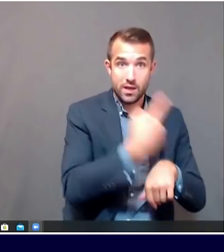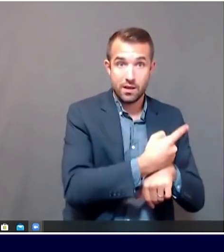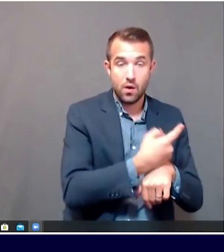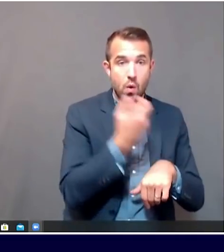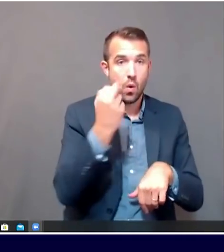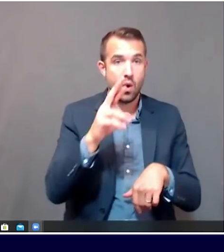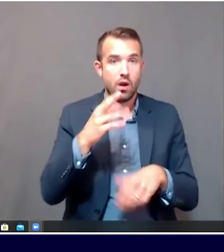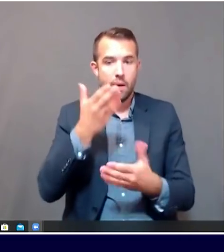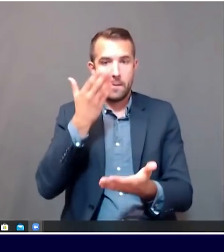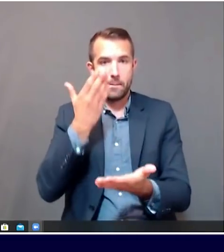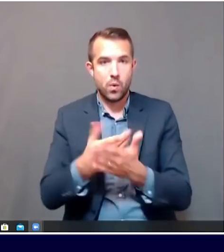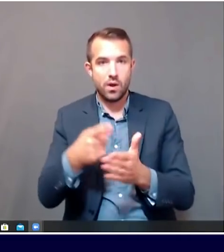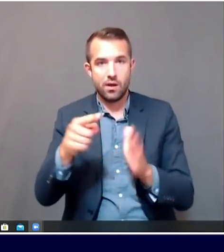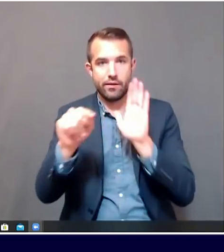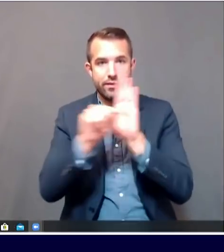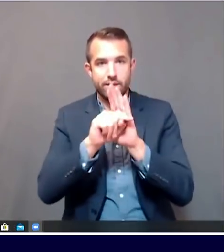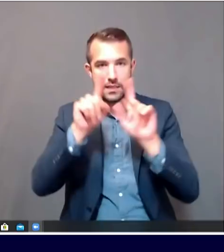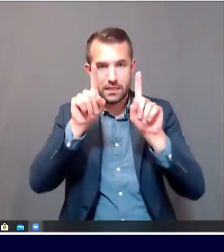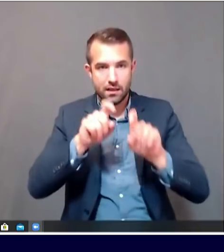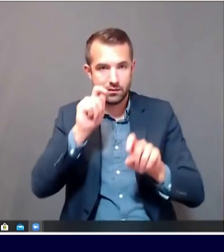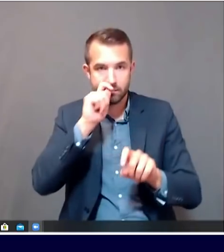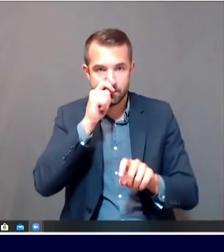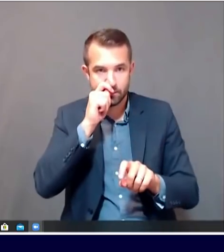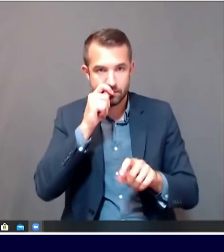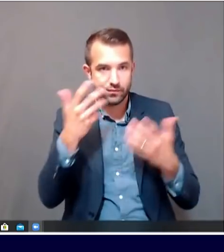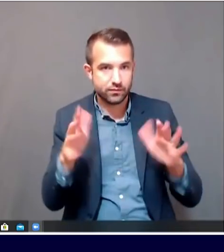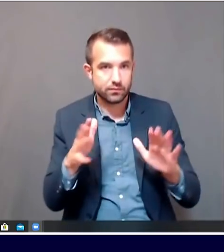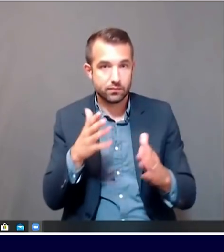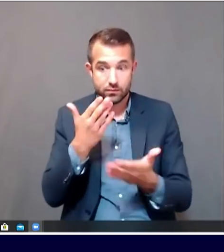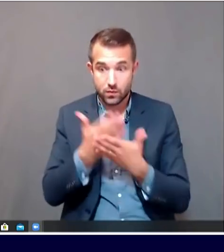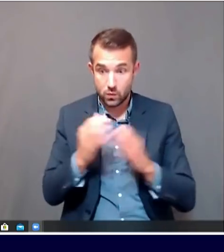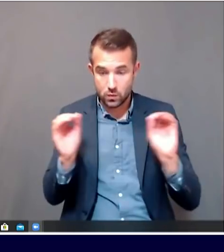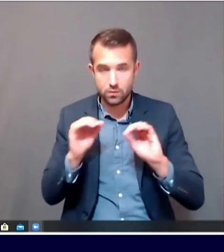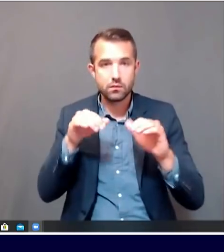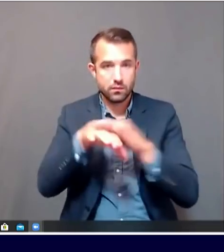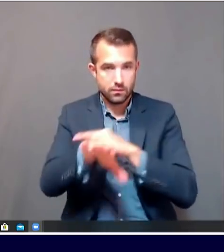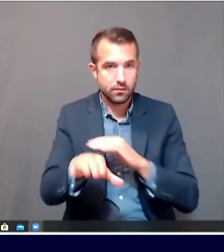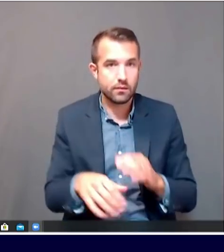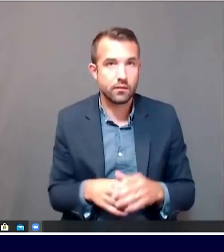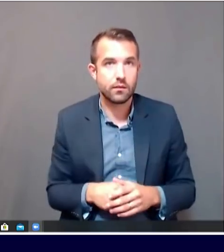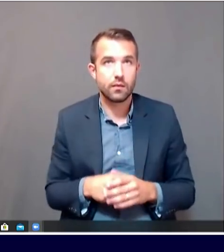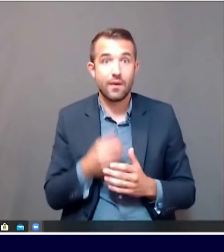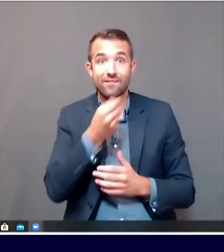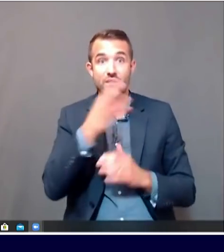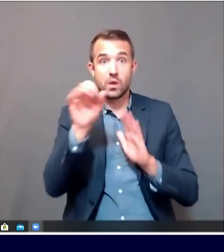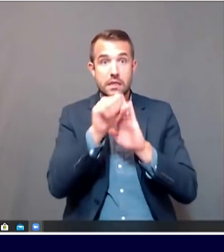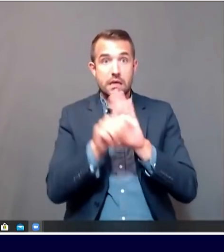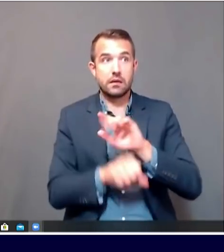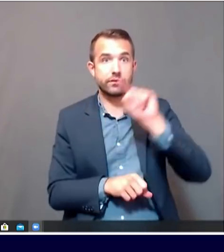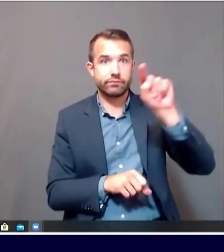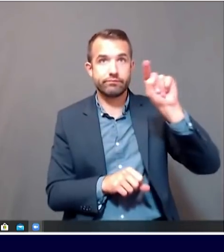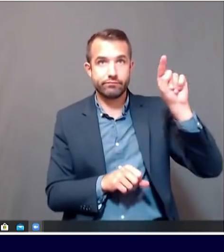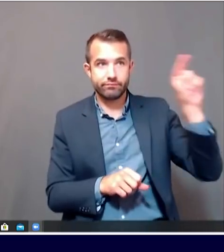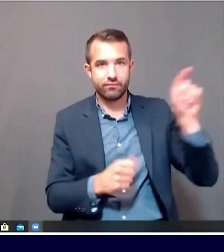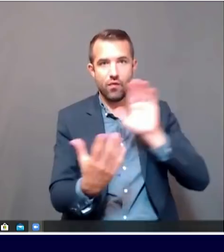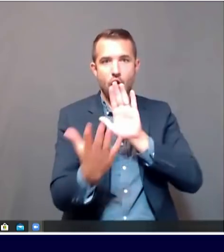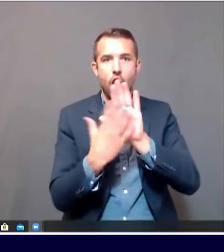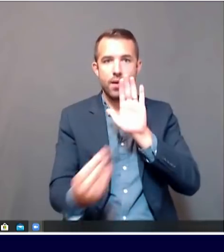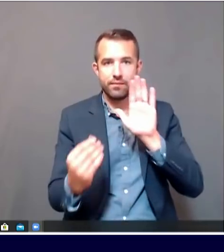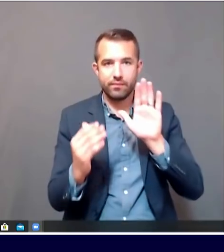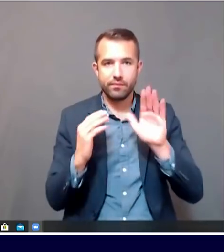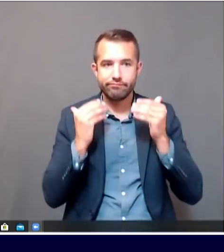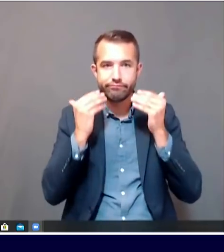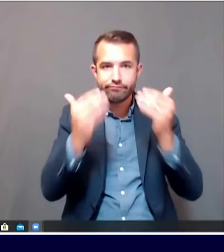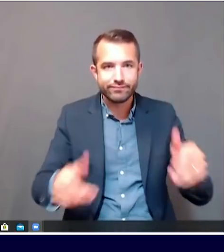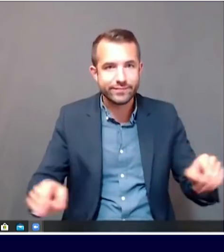A number of other states have now followed suit and followed Maine's example in this regard. I've heard from colleagues